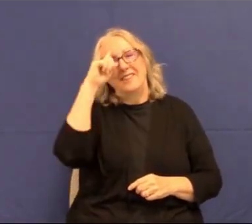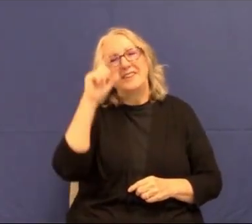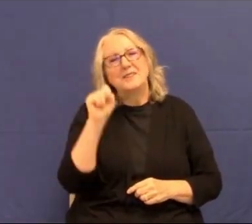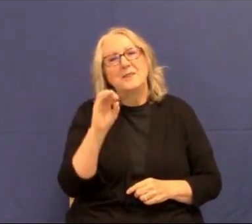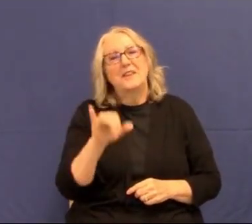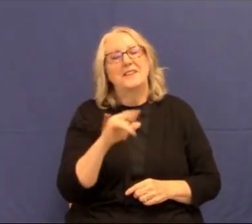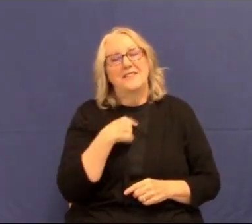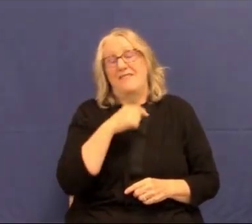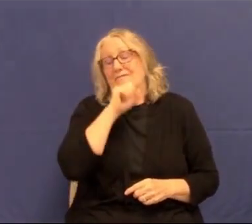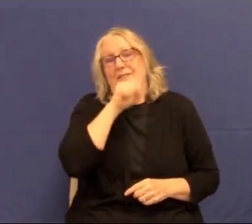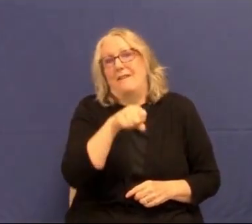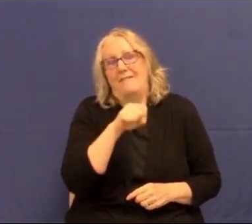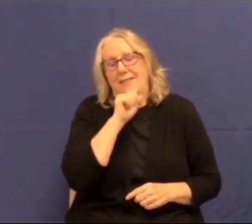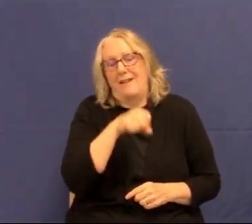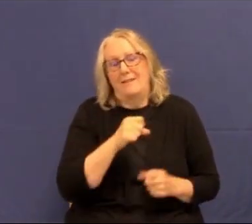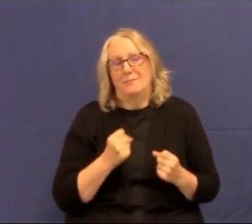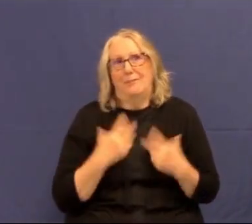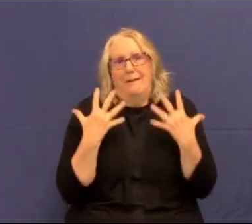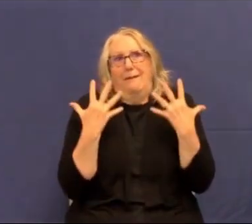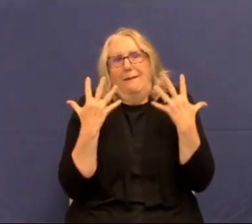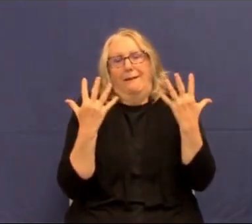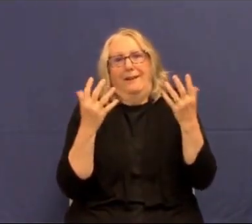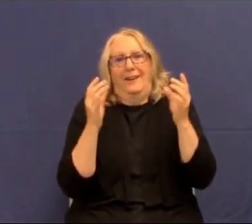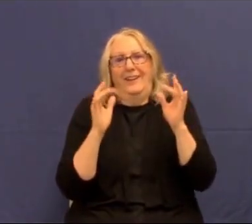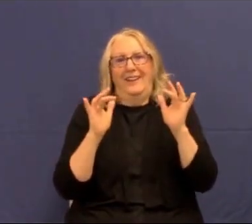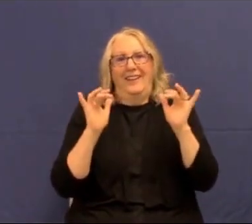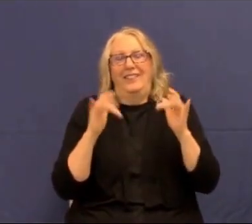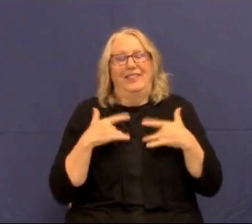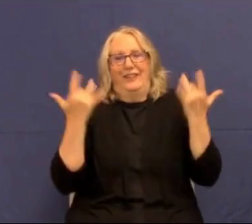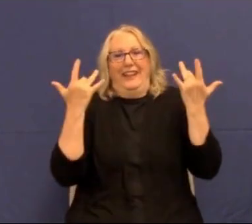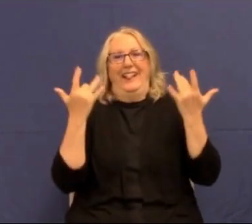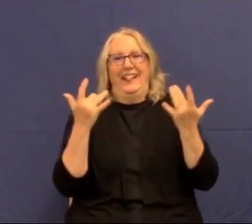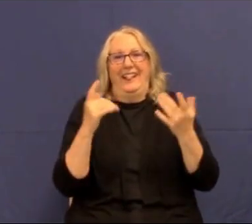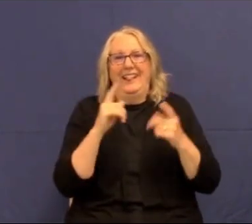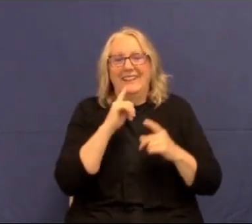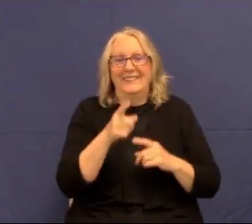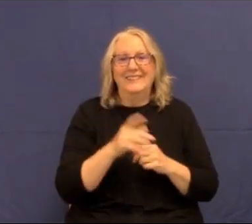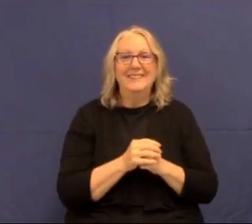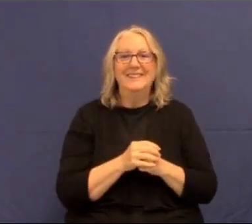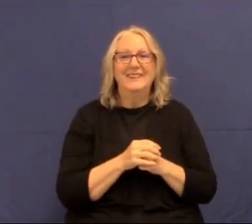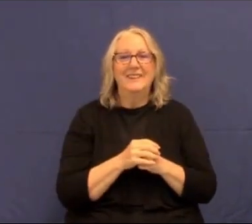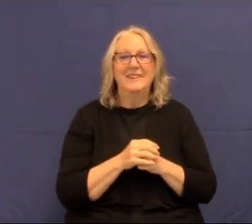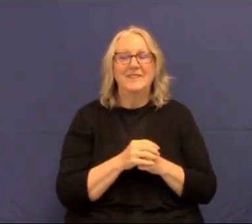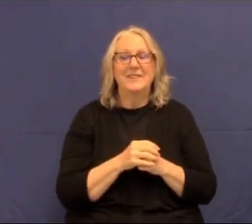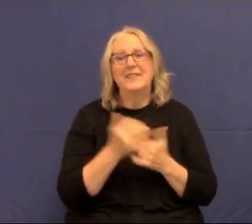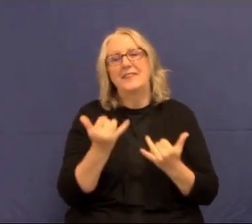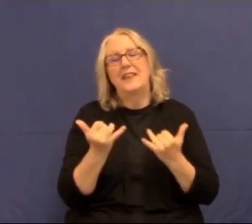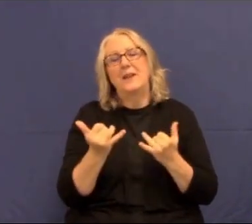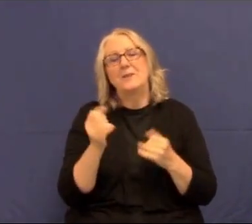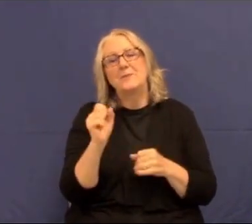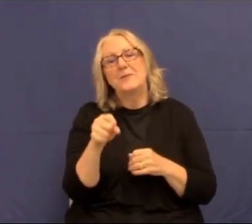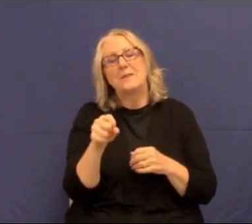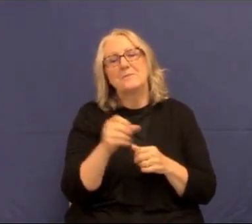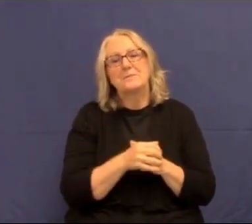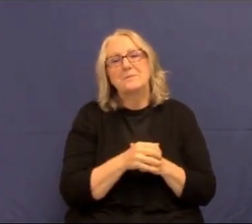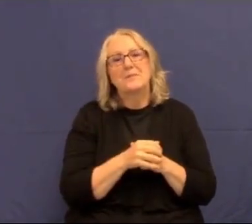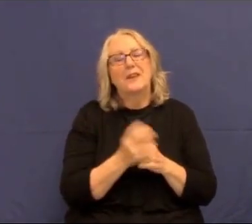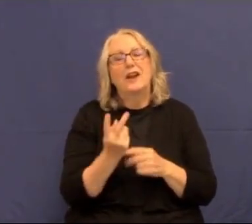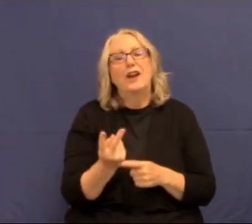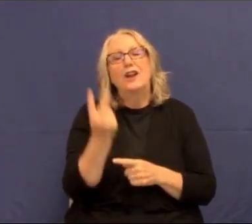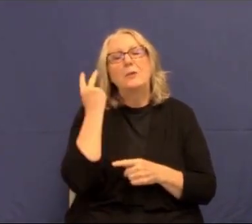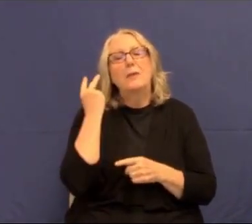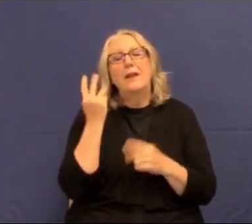Yeah, that is something that I love. I love adrenaline, adrenaline and stress. Uh,